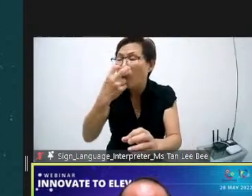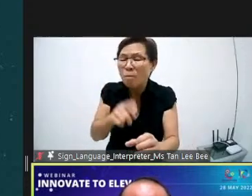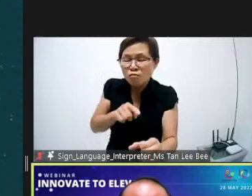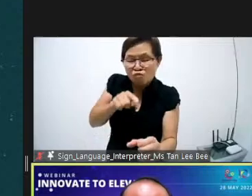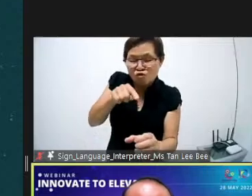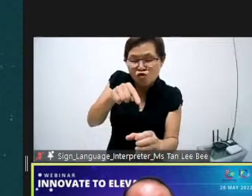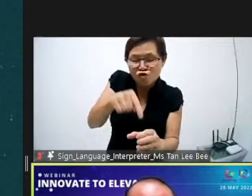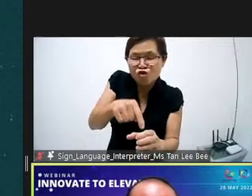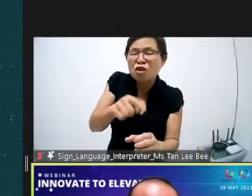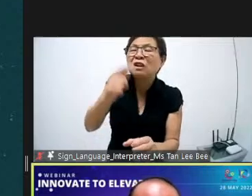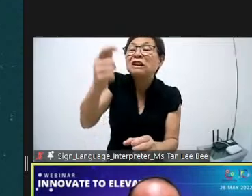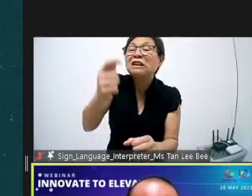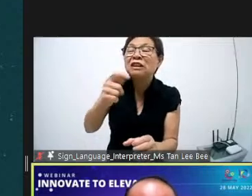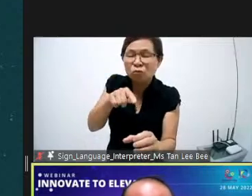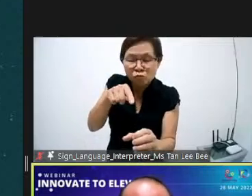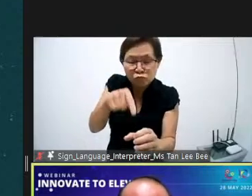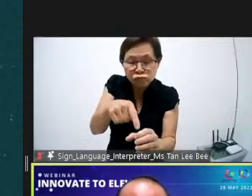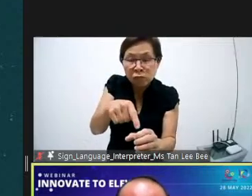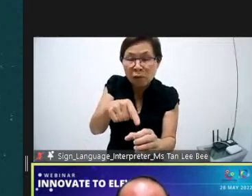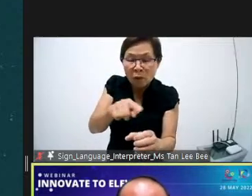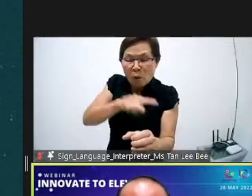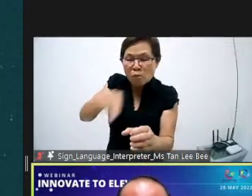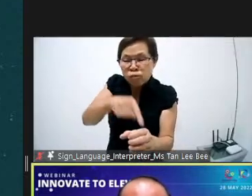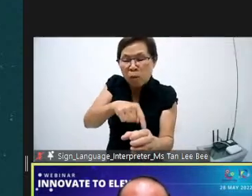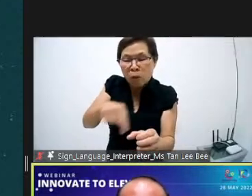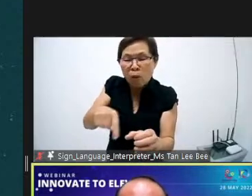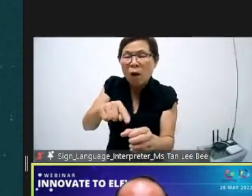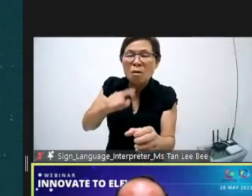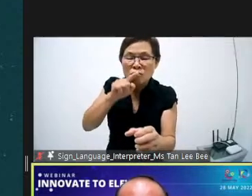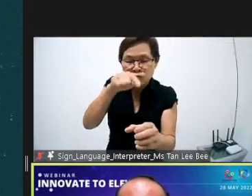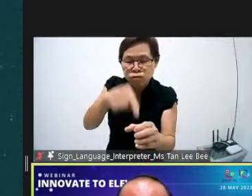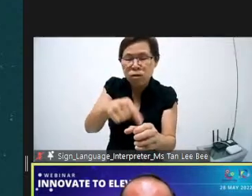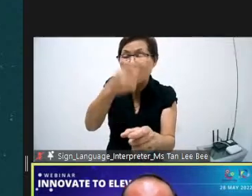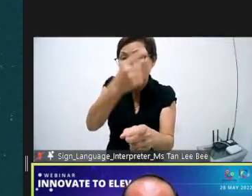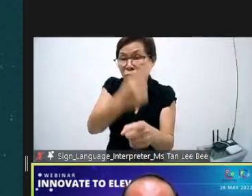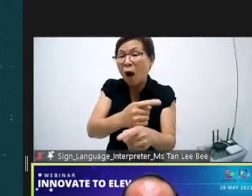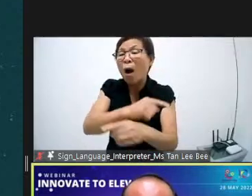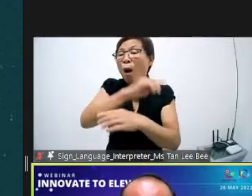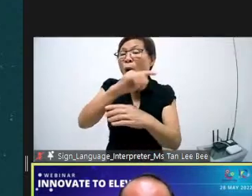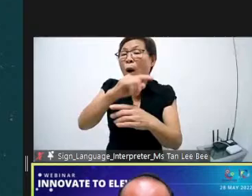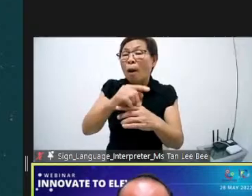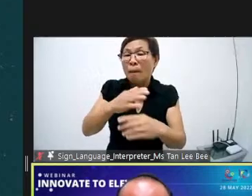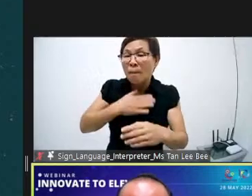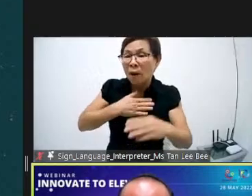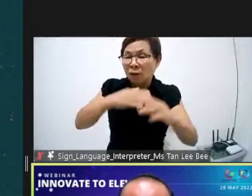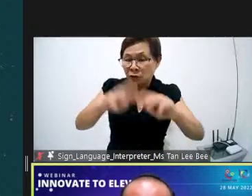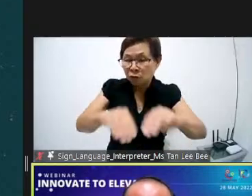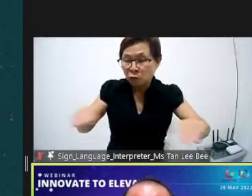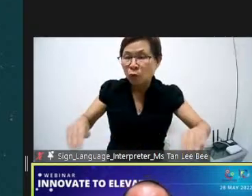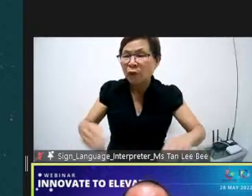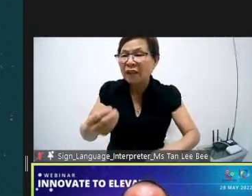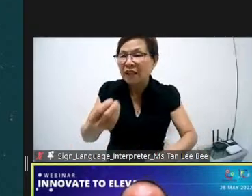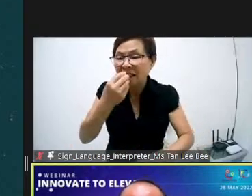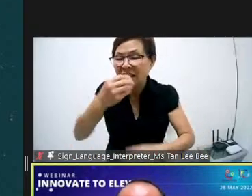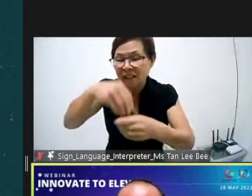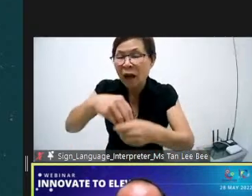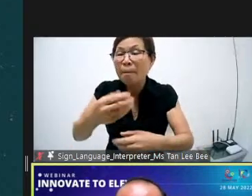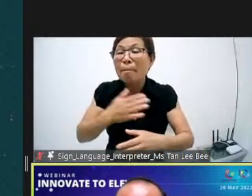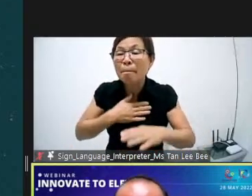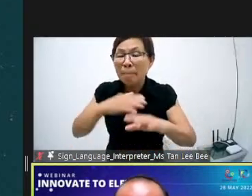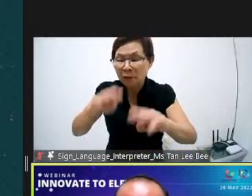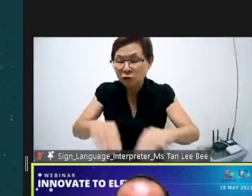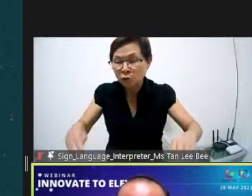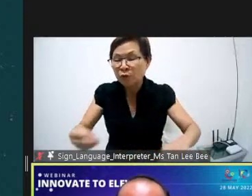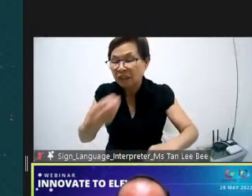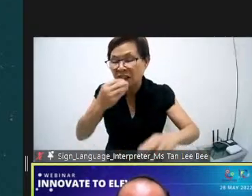So the another stand that I don't like, once my student eating something in canteen on the